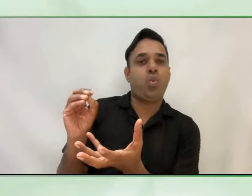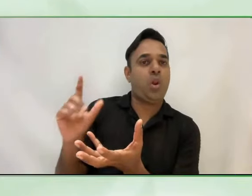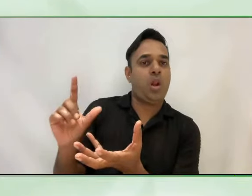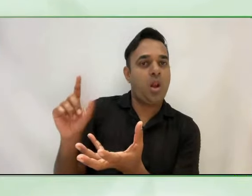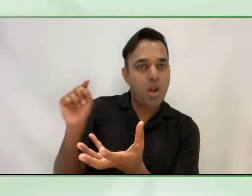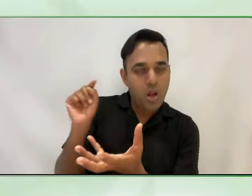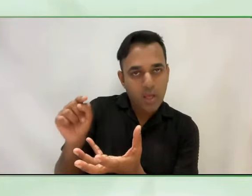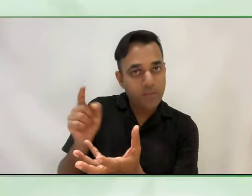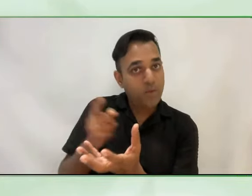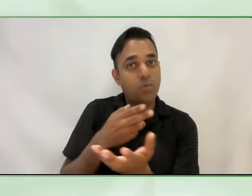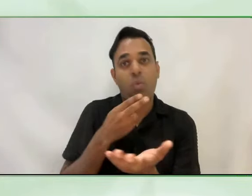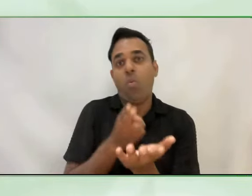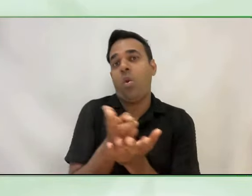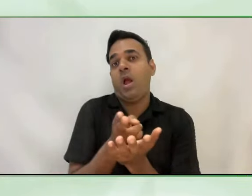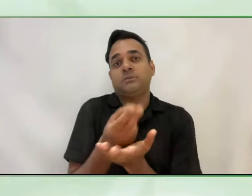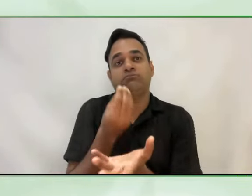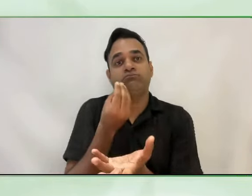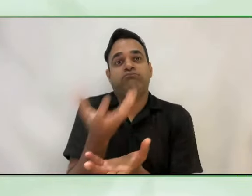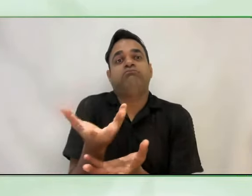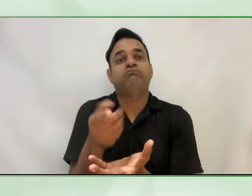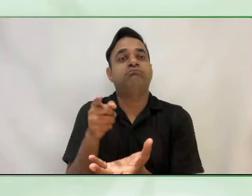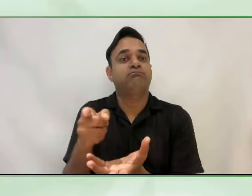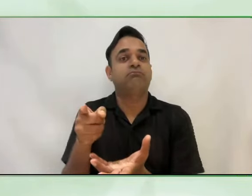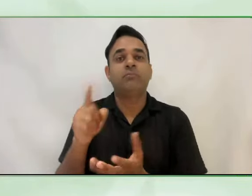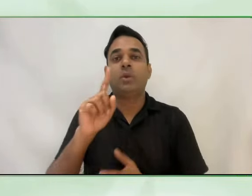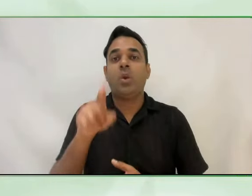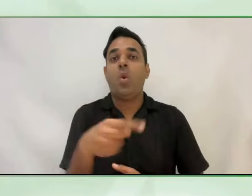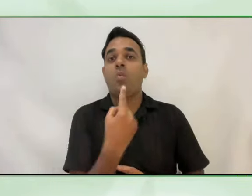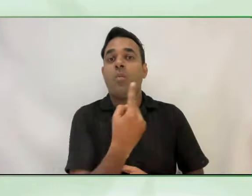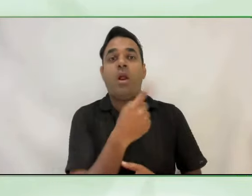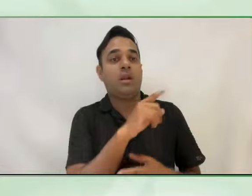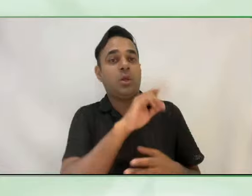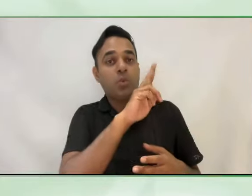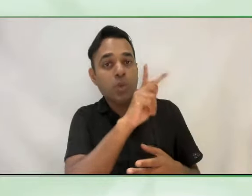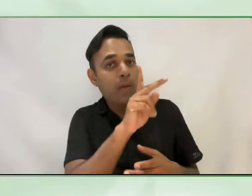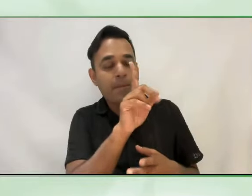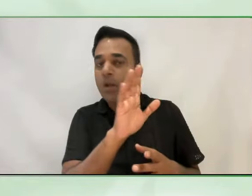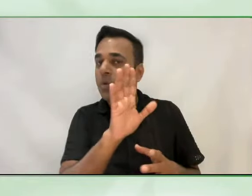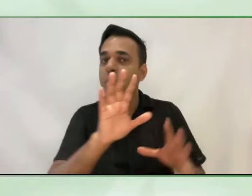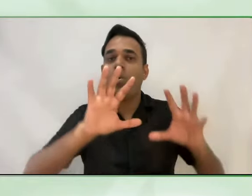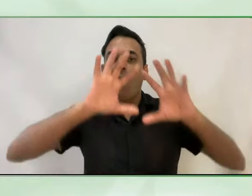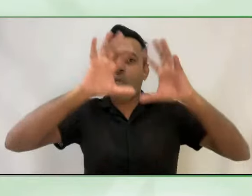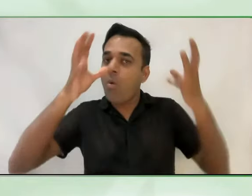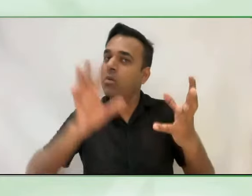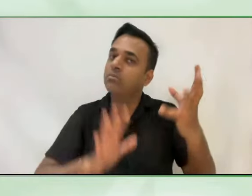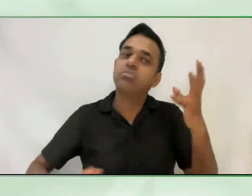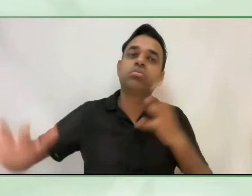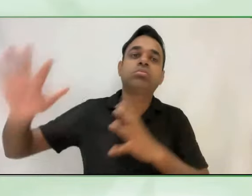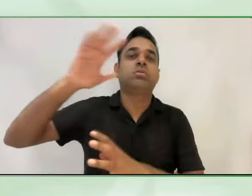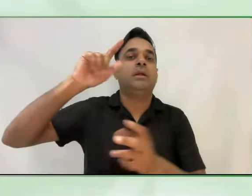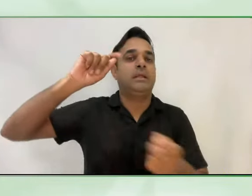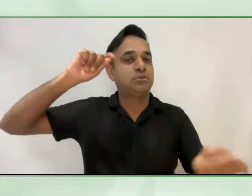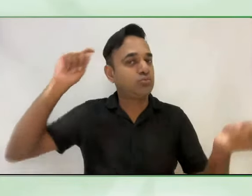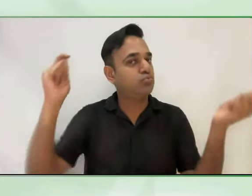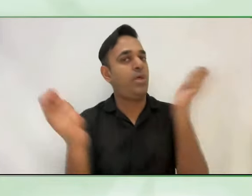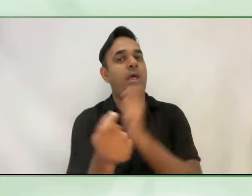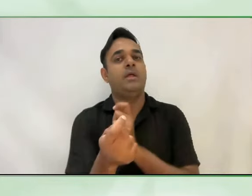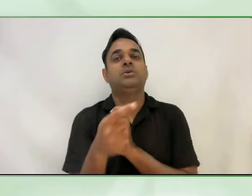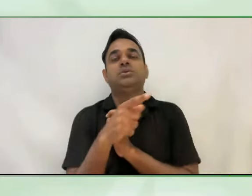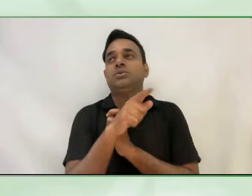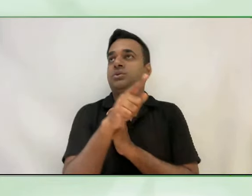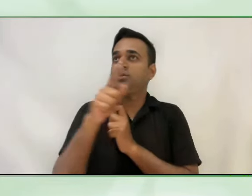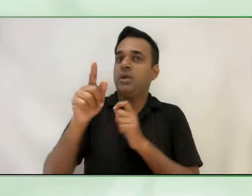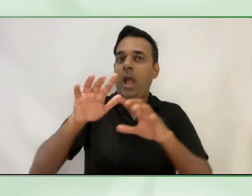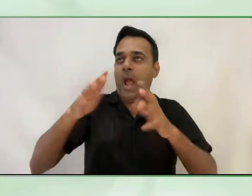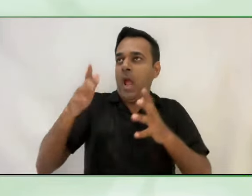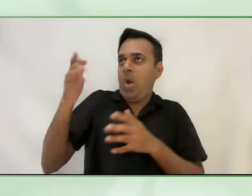that impact, and in order to not just reach and impact autistic people in the UK, but to see the effects on autistic people,